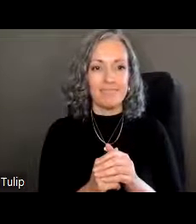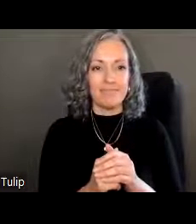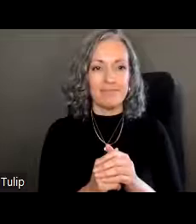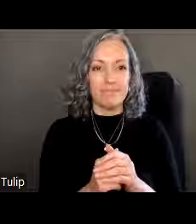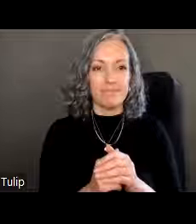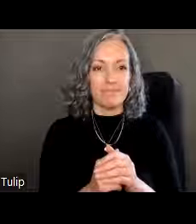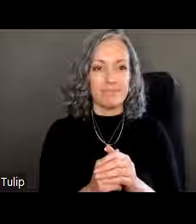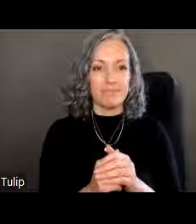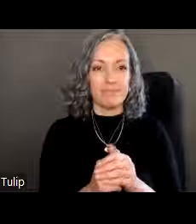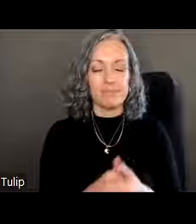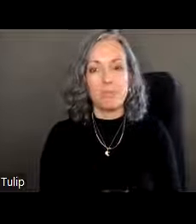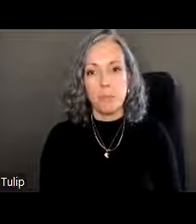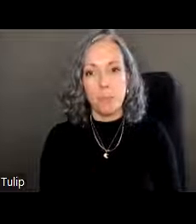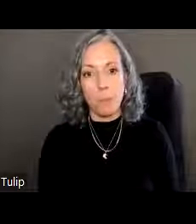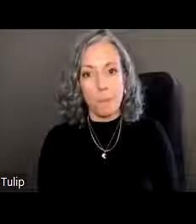Amén.